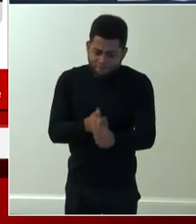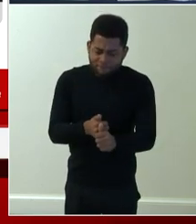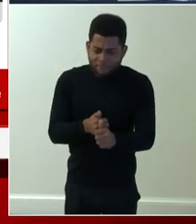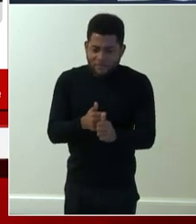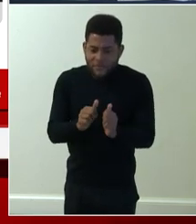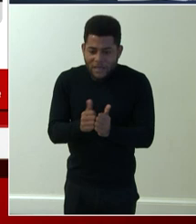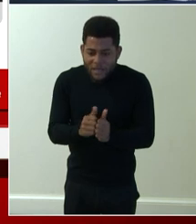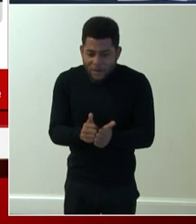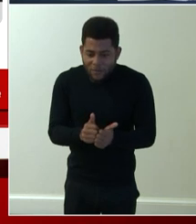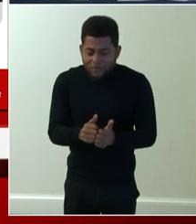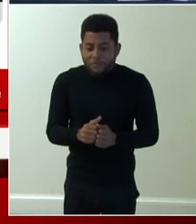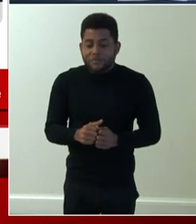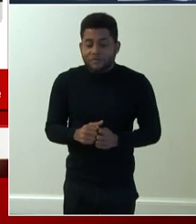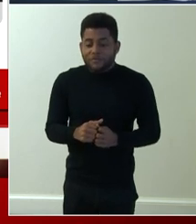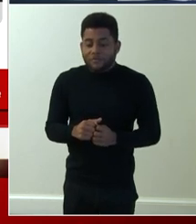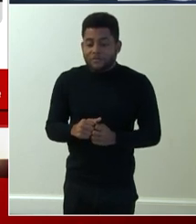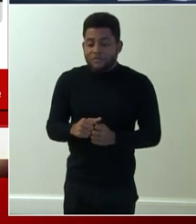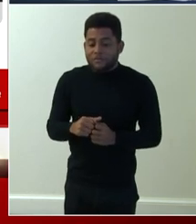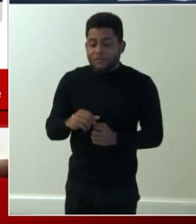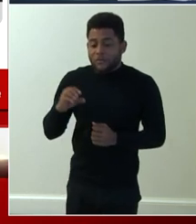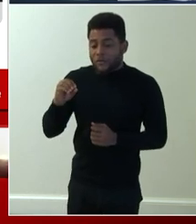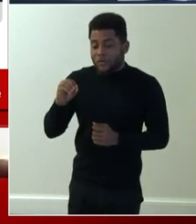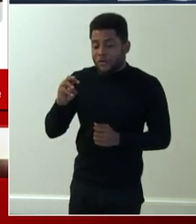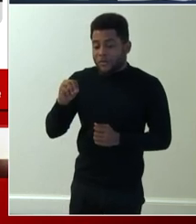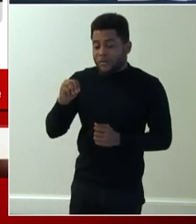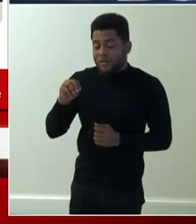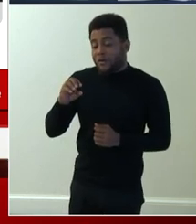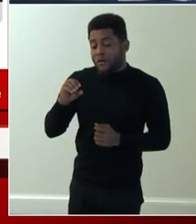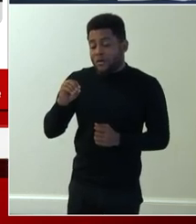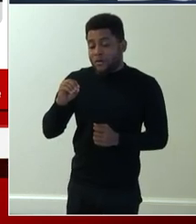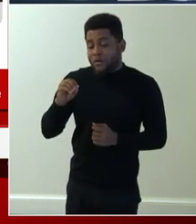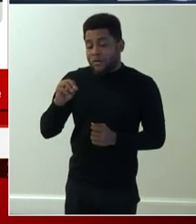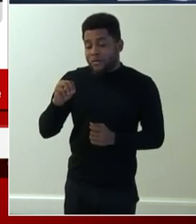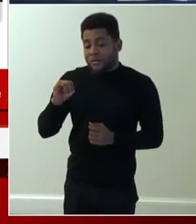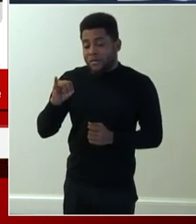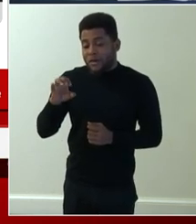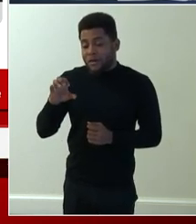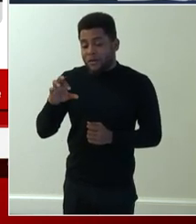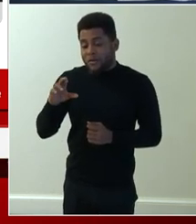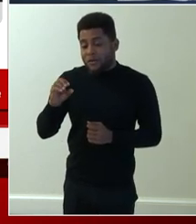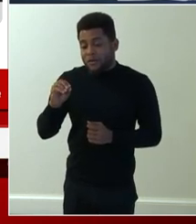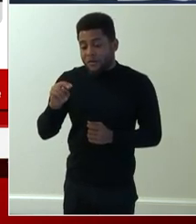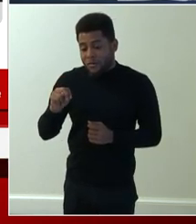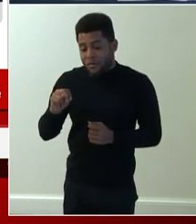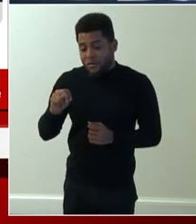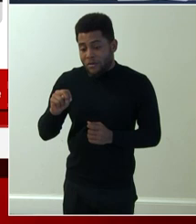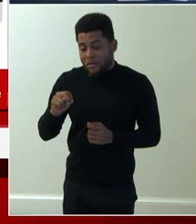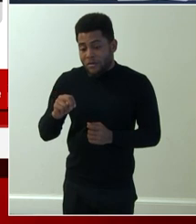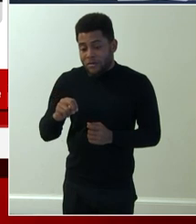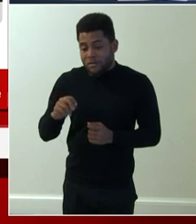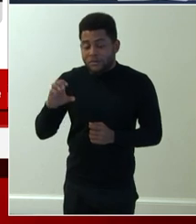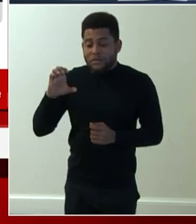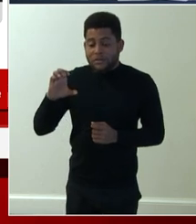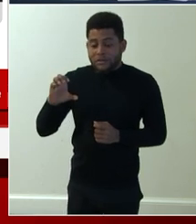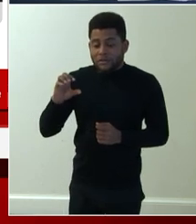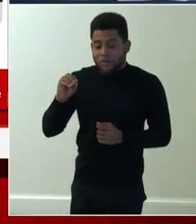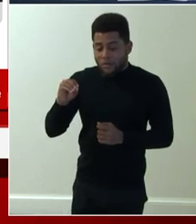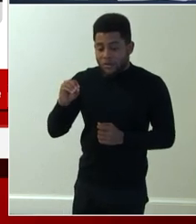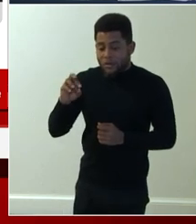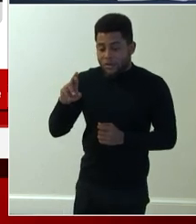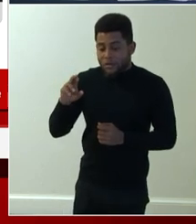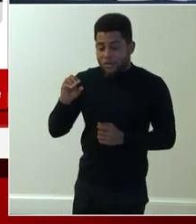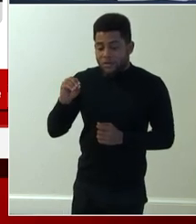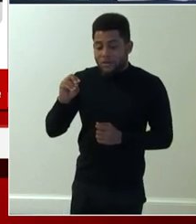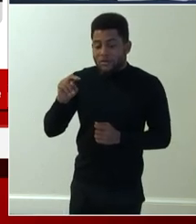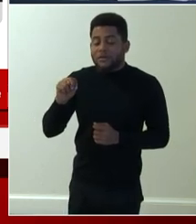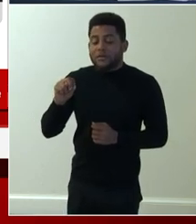coronavirus.dc.gov/over-the-counter. It's a simple, quick form that you fill out that allows you to provide us some demographic information about yourself, as well as